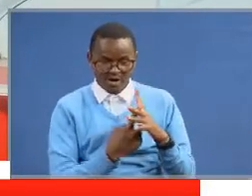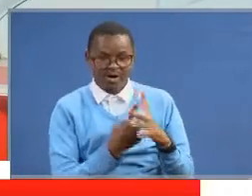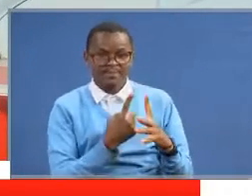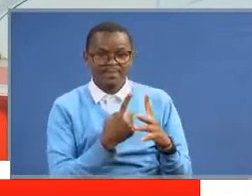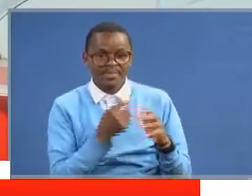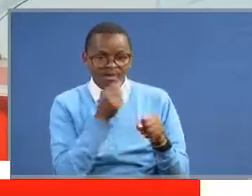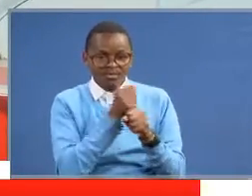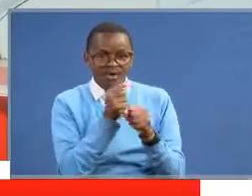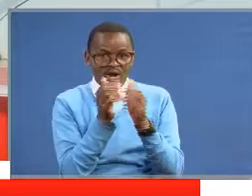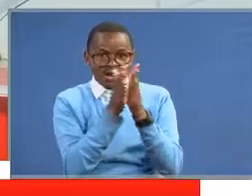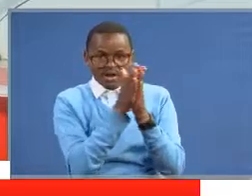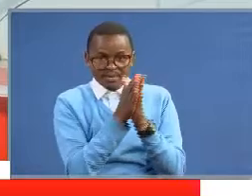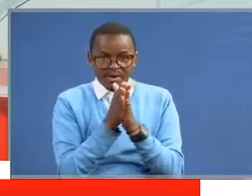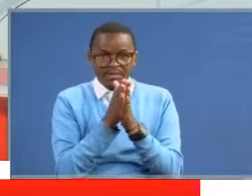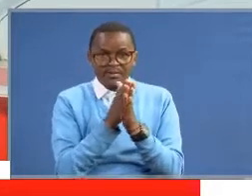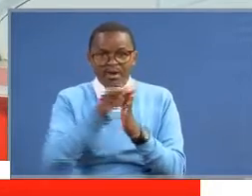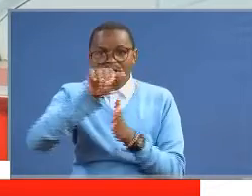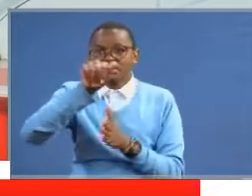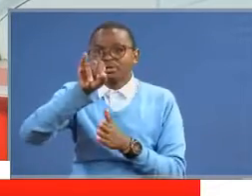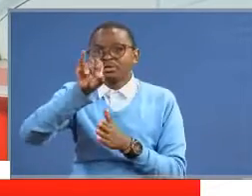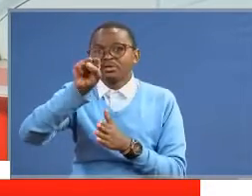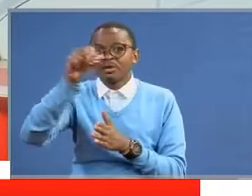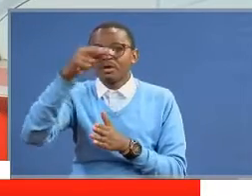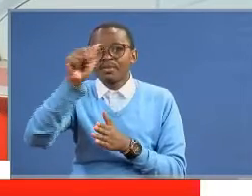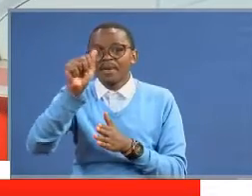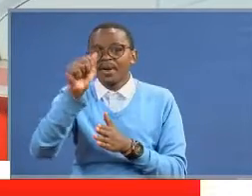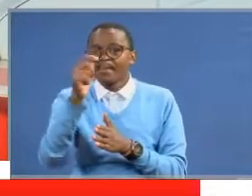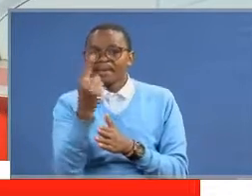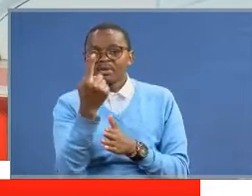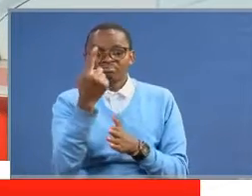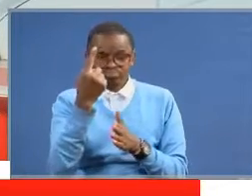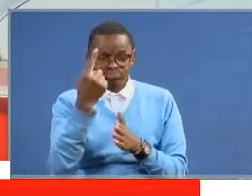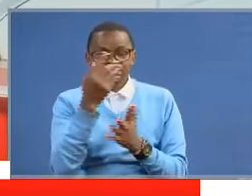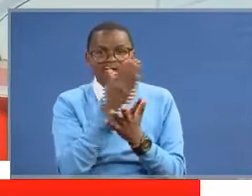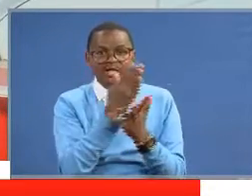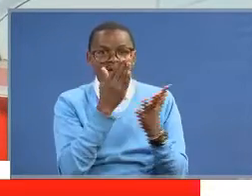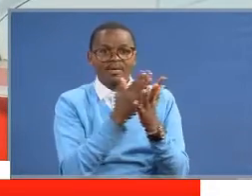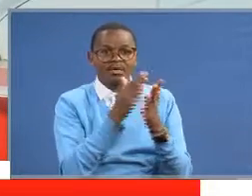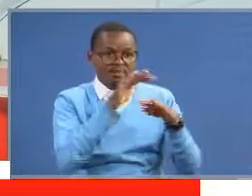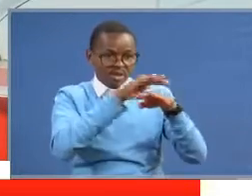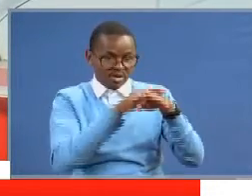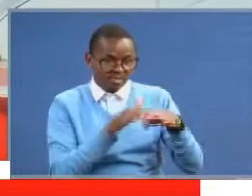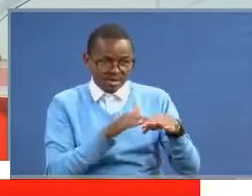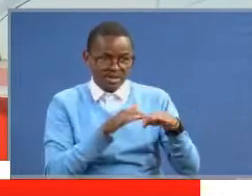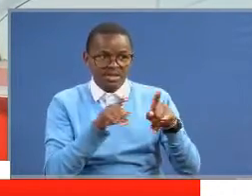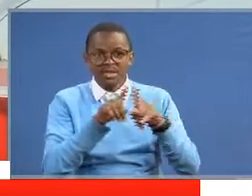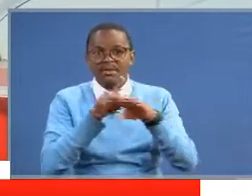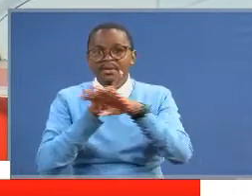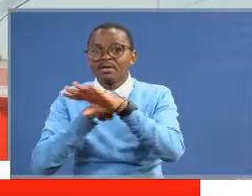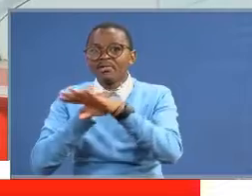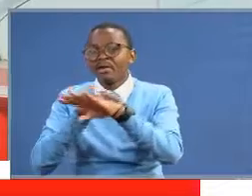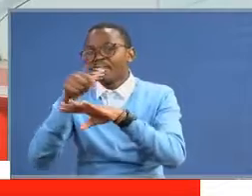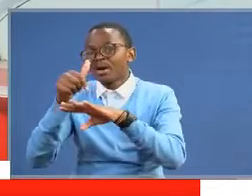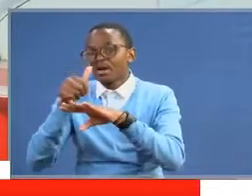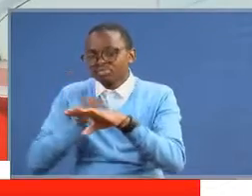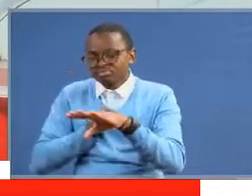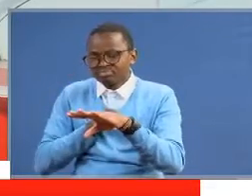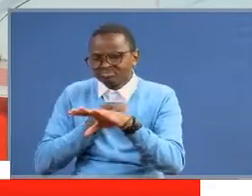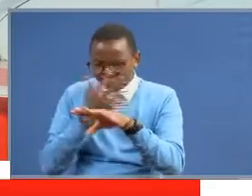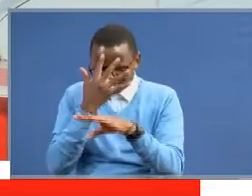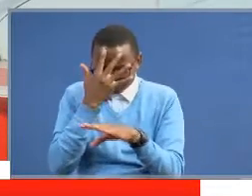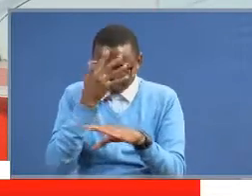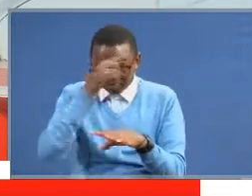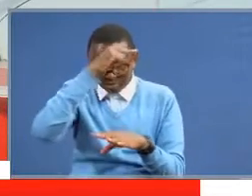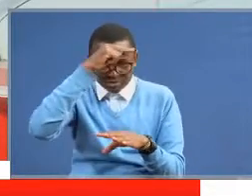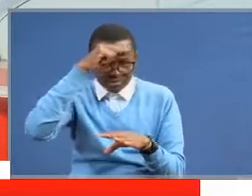work closely with, Aisha Abubakar, we were among the girls who could code in our class. At some point, maybe girls were a bit scared of